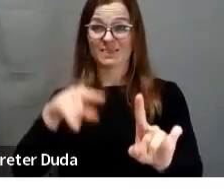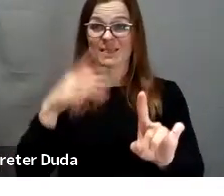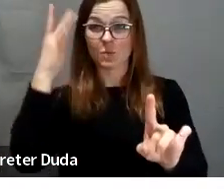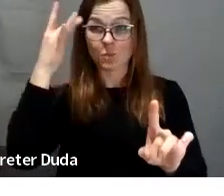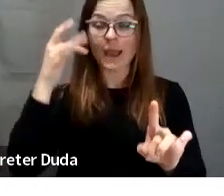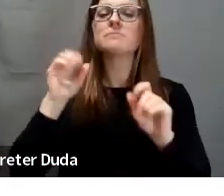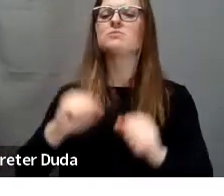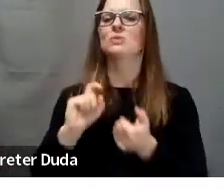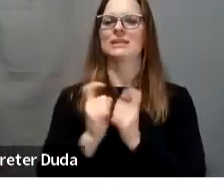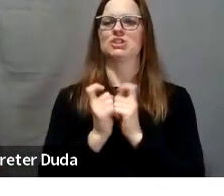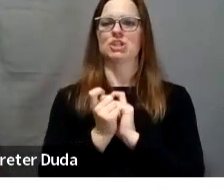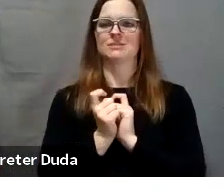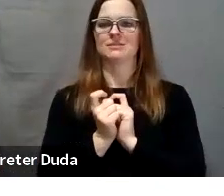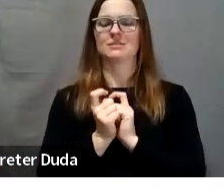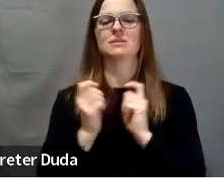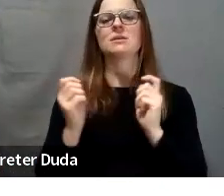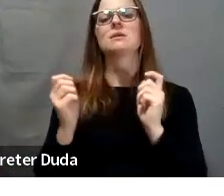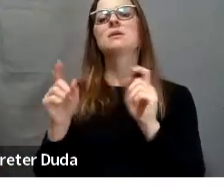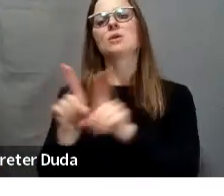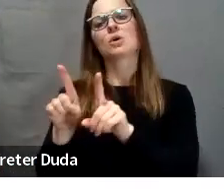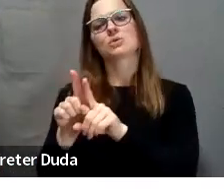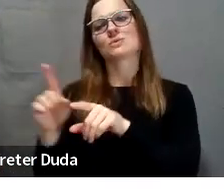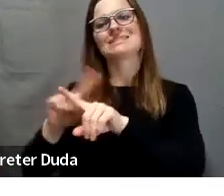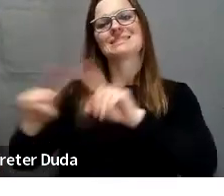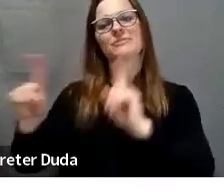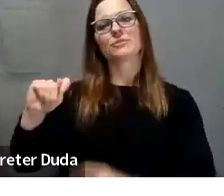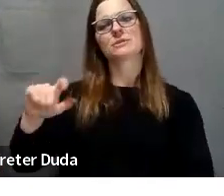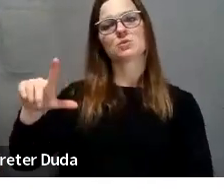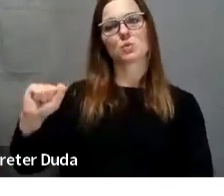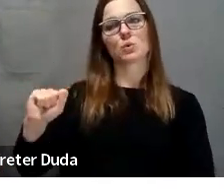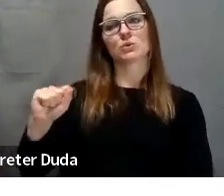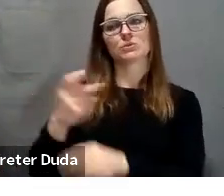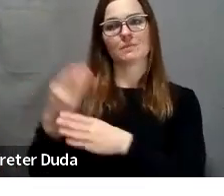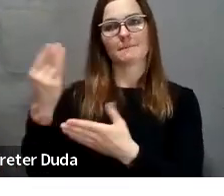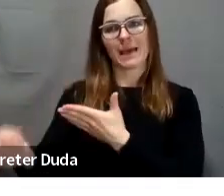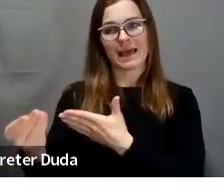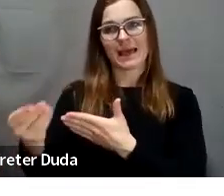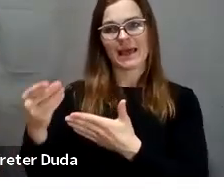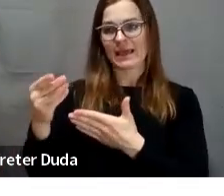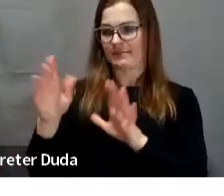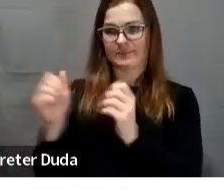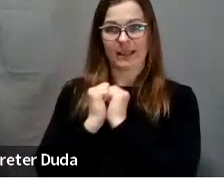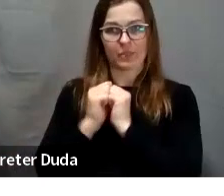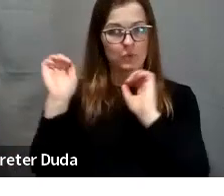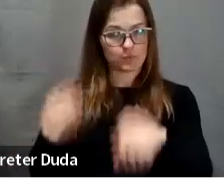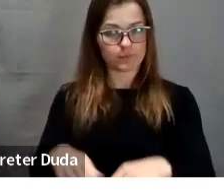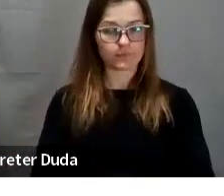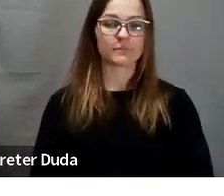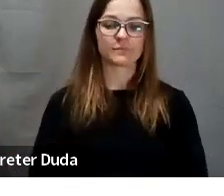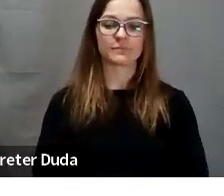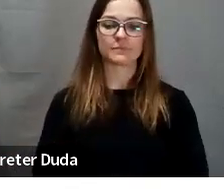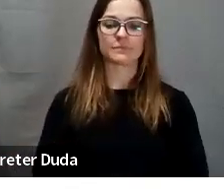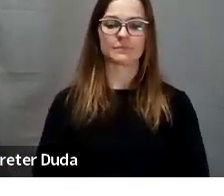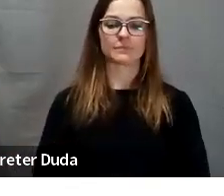and it had different different tools that you could buy in a set that came with Yes. it.